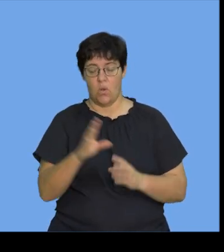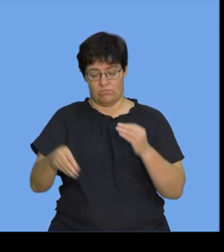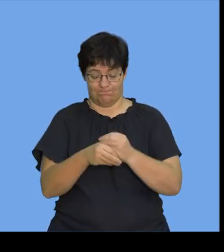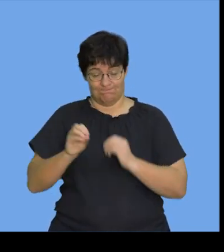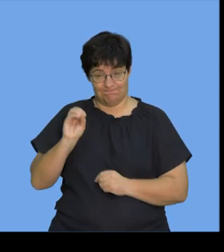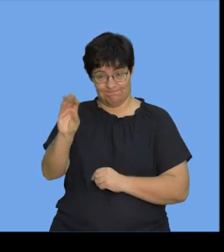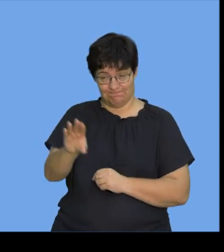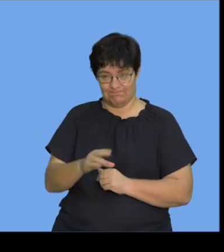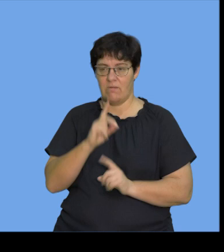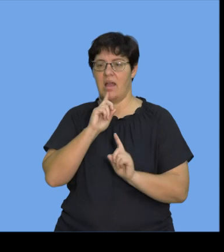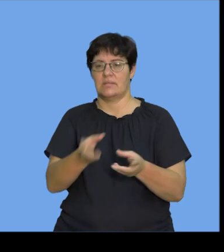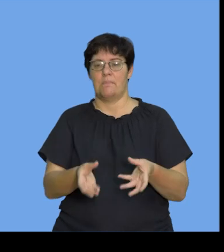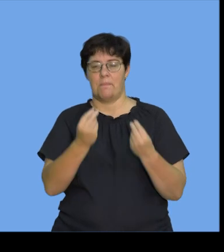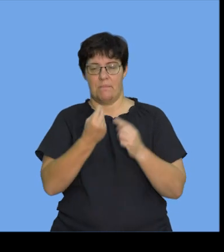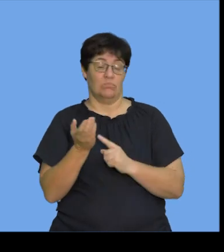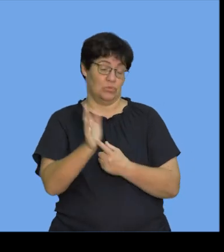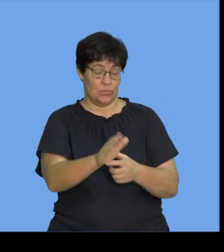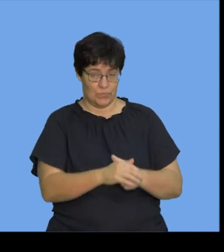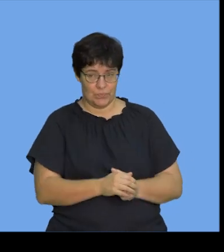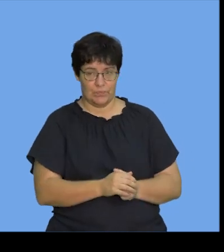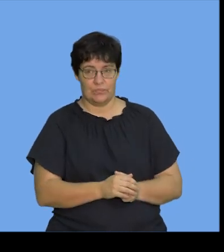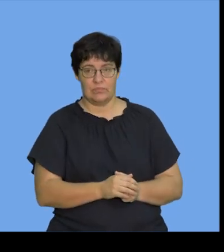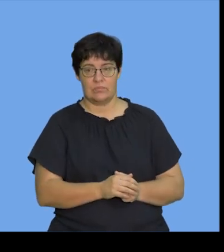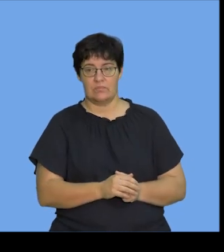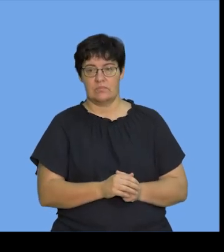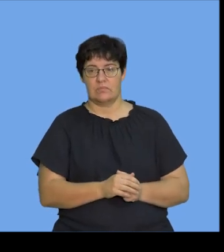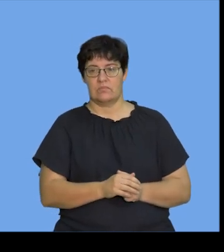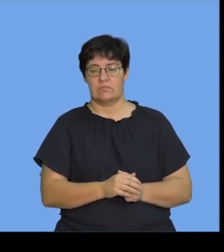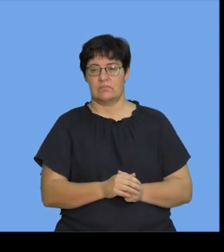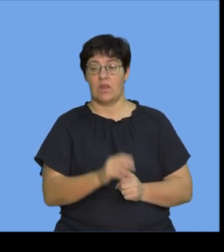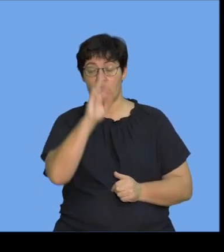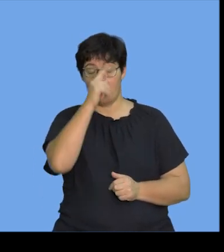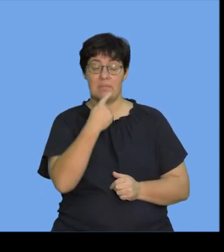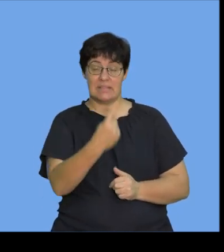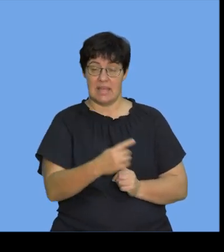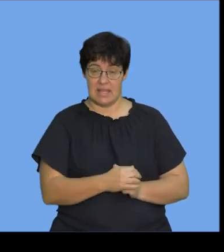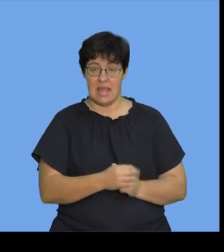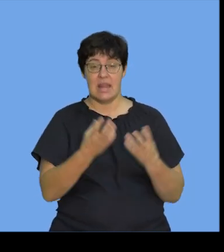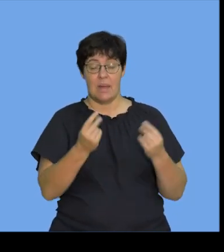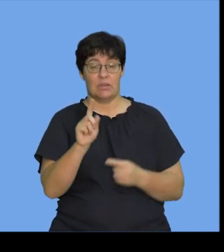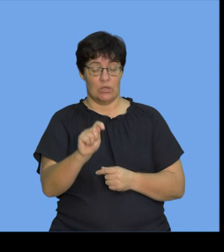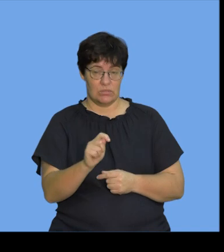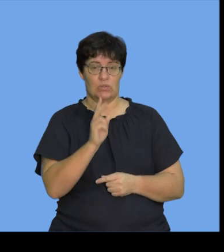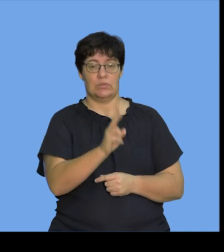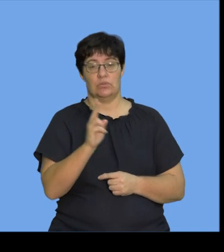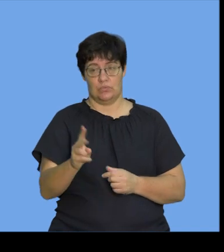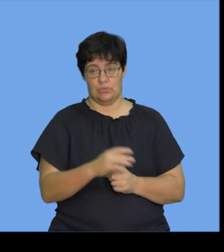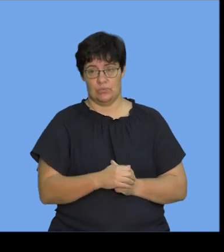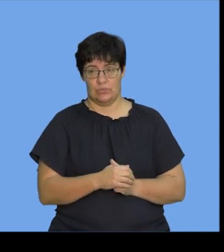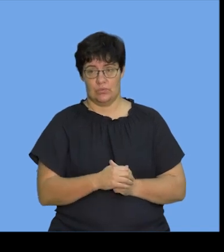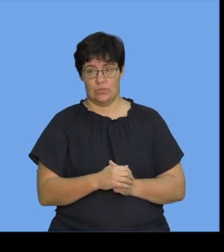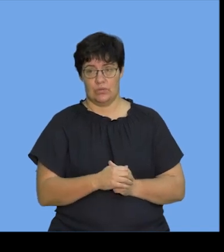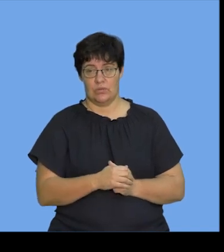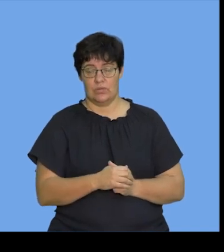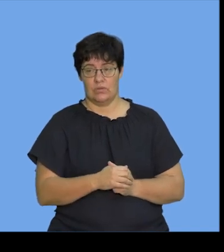get your answer. Let me show you. Remember I said the number of terms is 22,